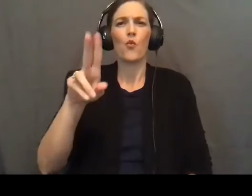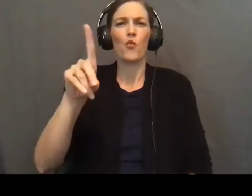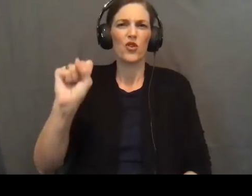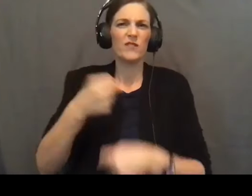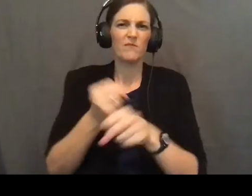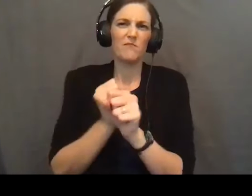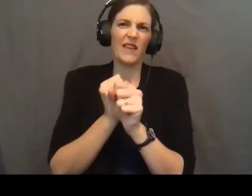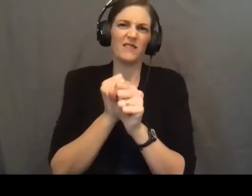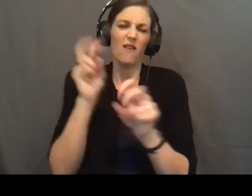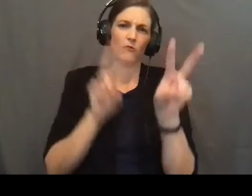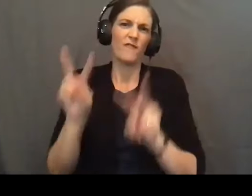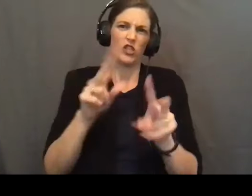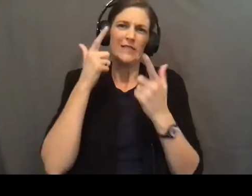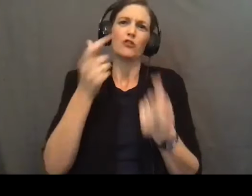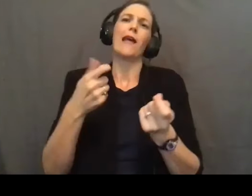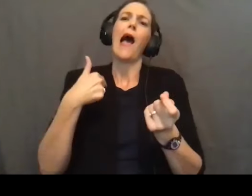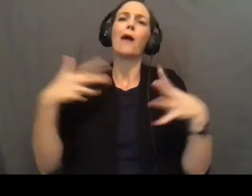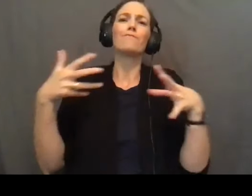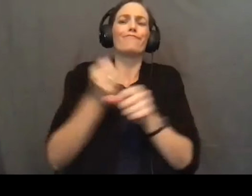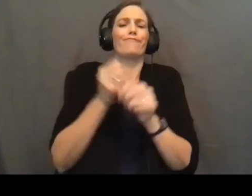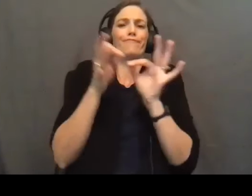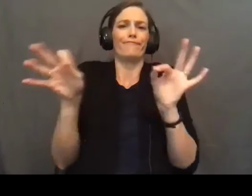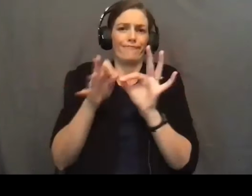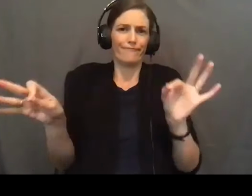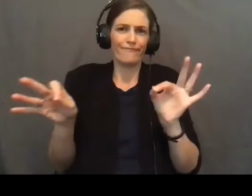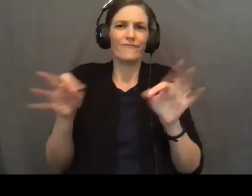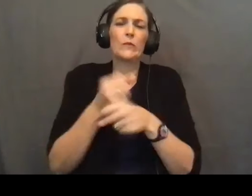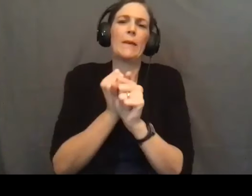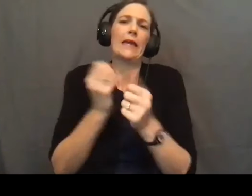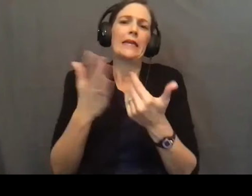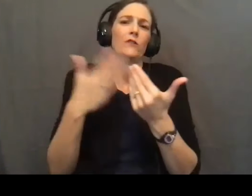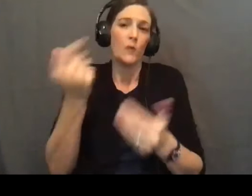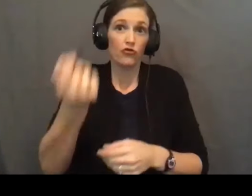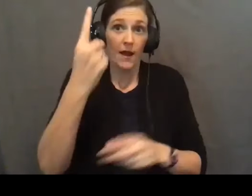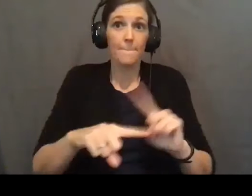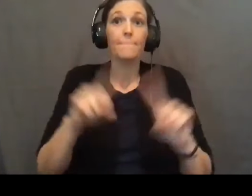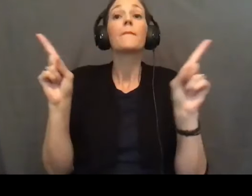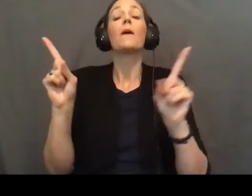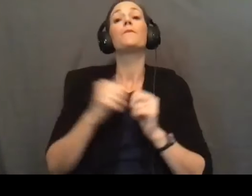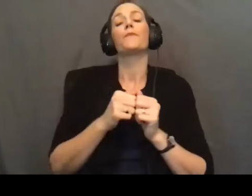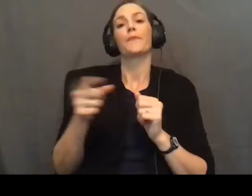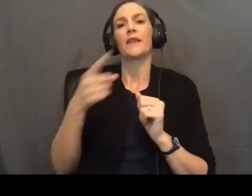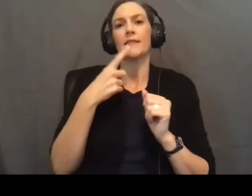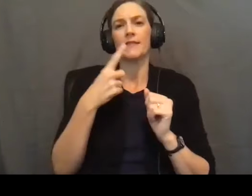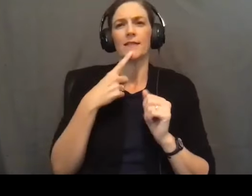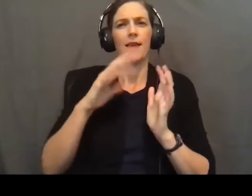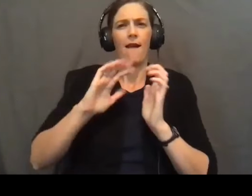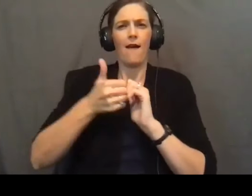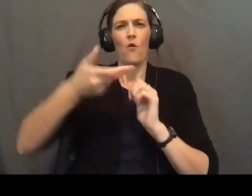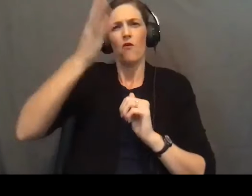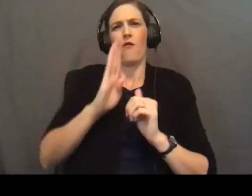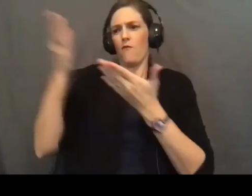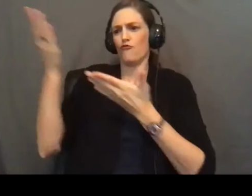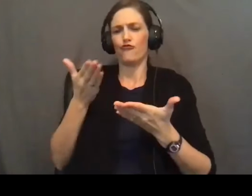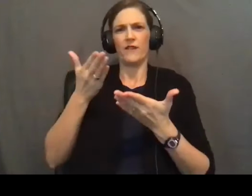paraphrasing them to use language that's easy for us to kind of grab onto. But he says this about how God brings honor or